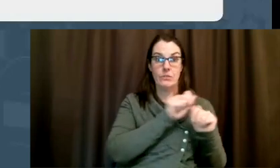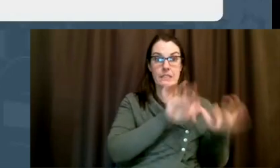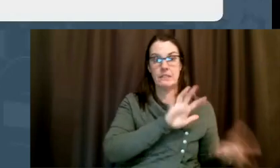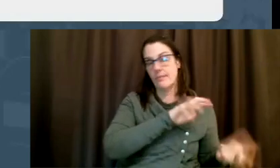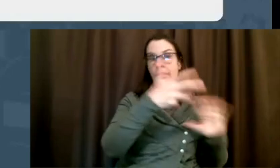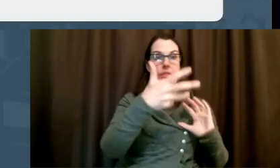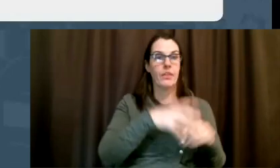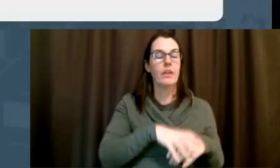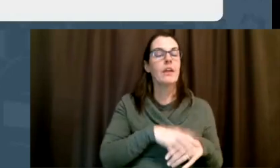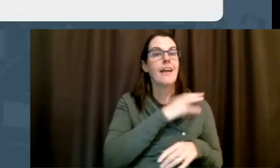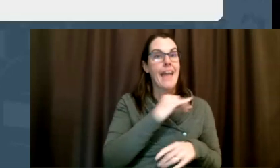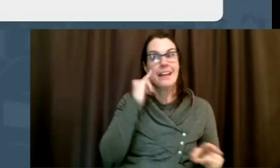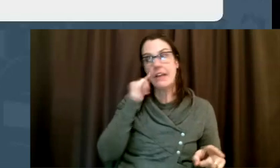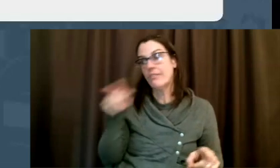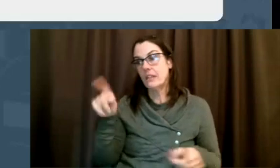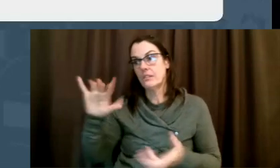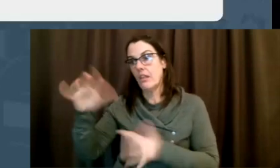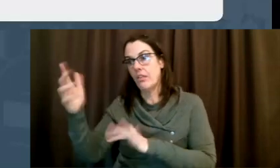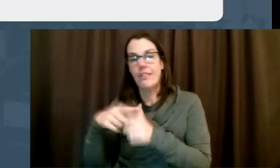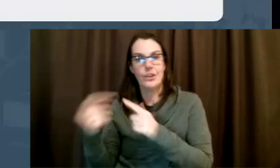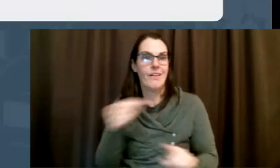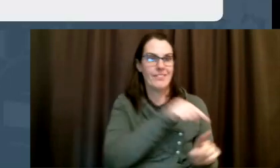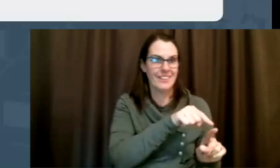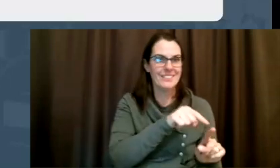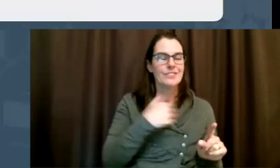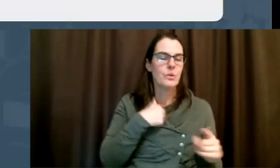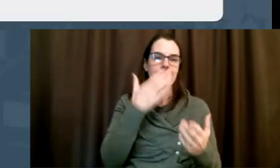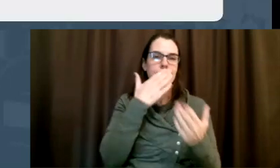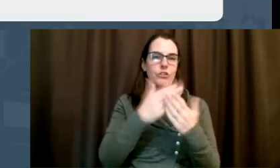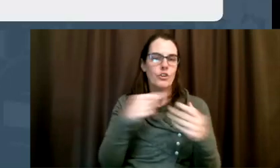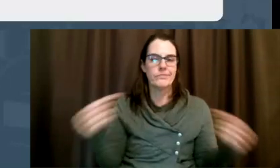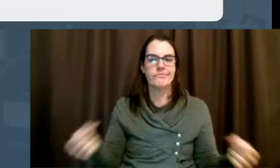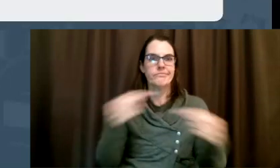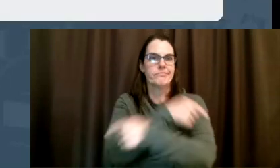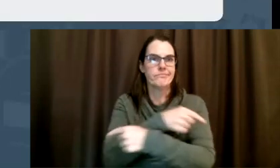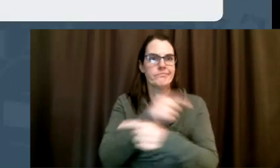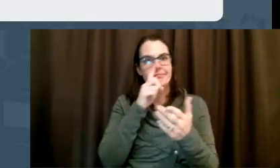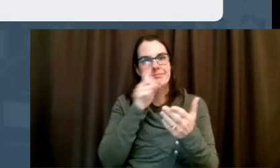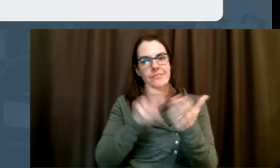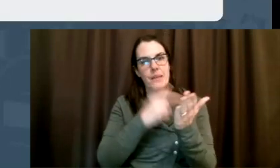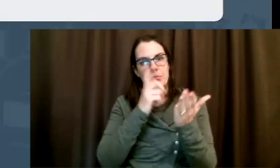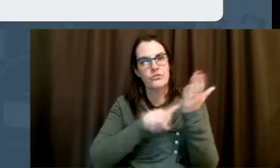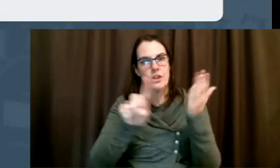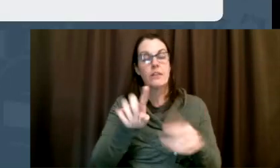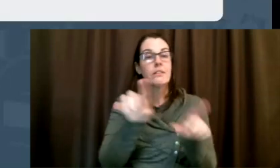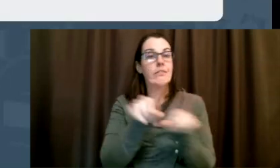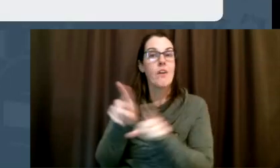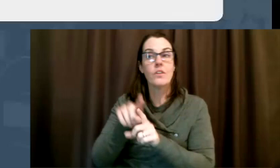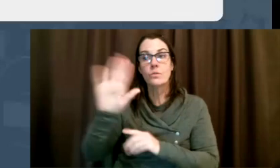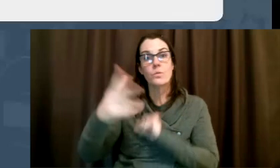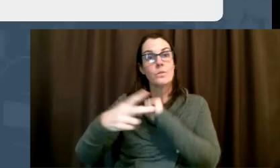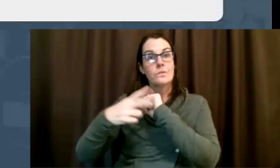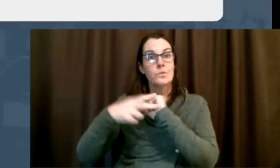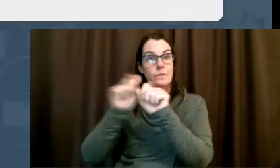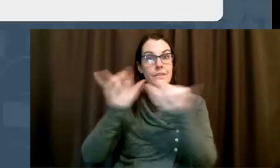it's important that you're checking the access permissions on the storage system that you're using,